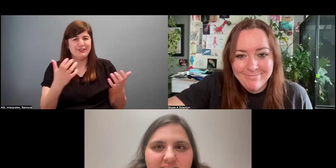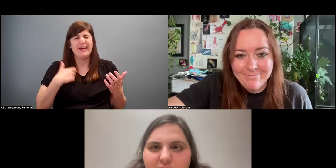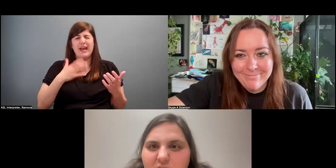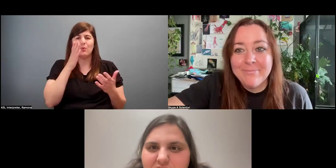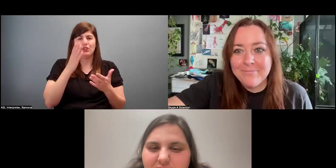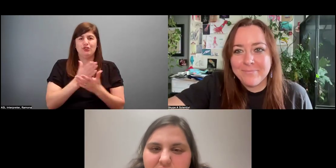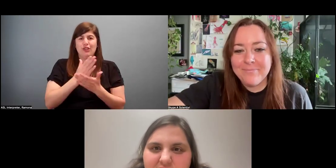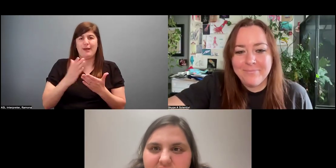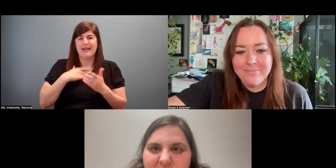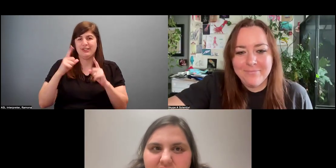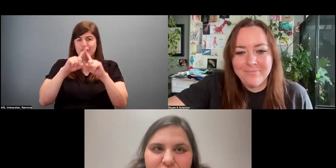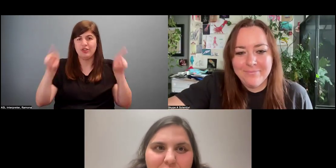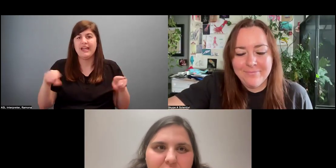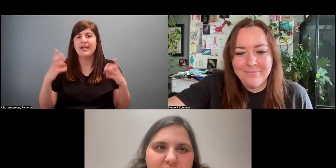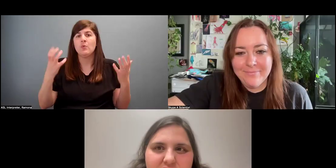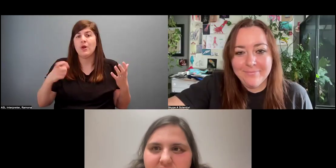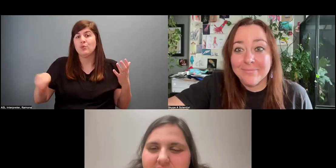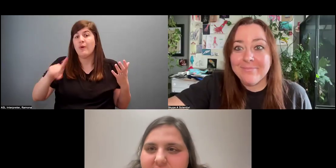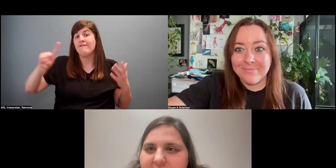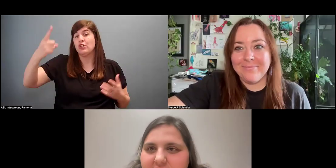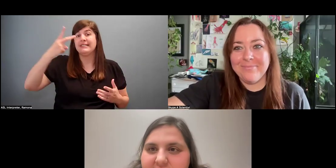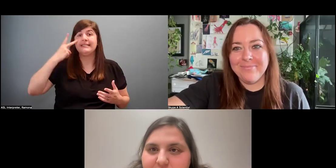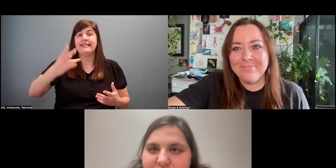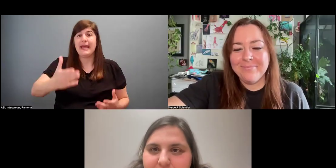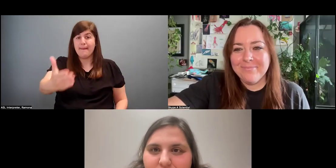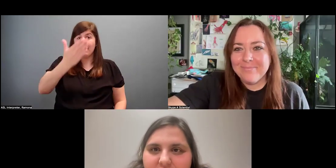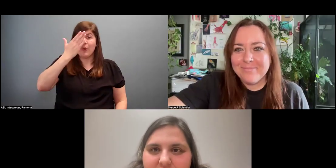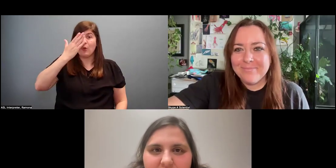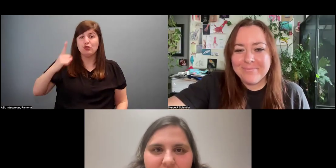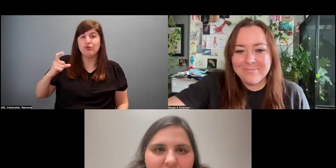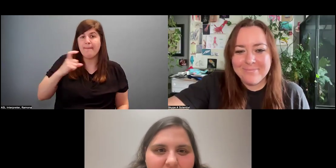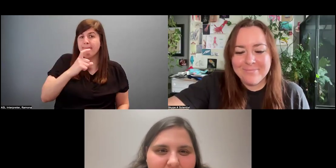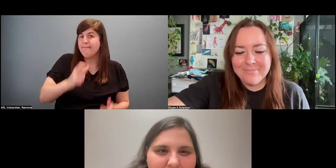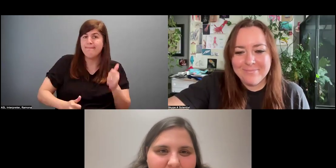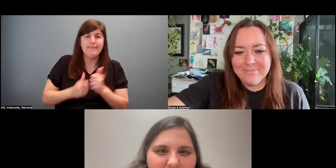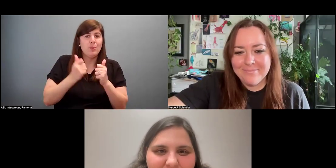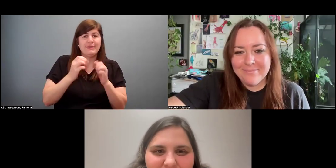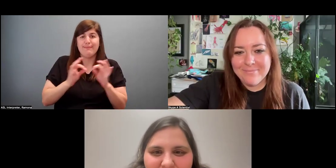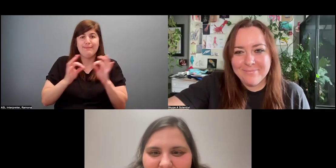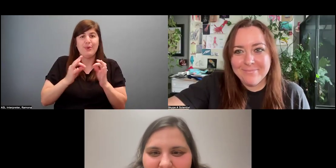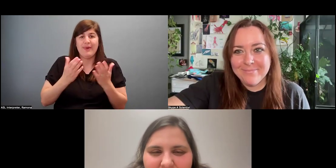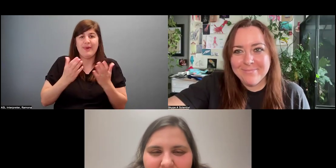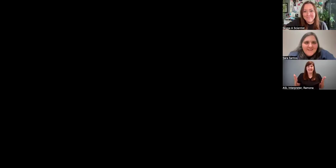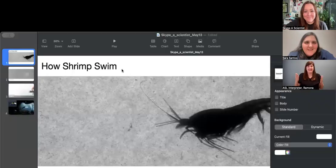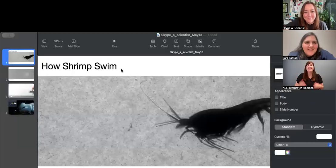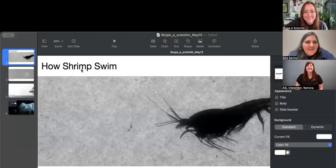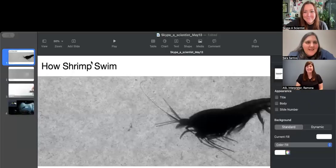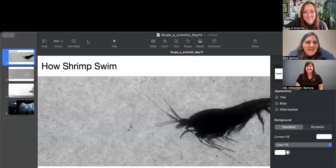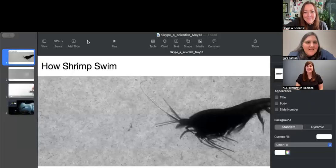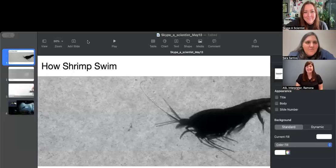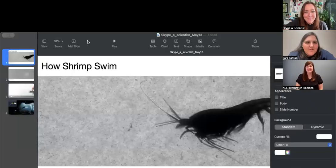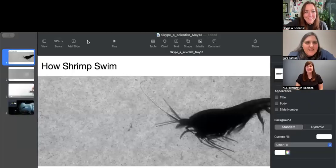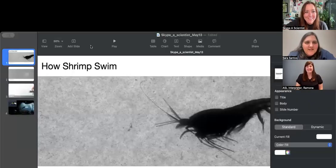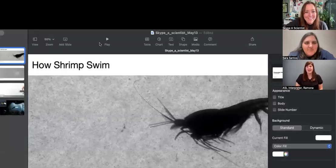my screen. I want you first to see shrimp up close. I think that's the most important thing. Um,